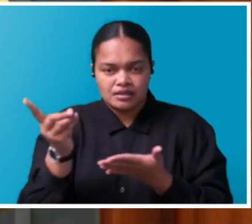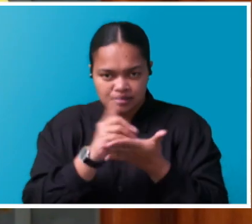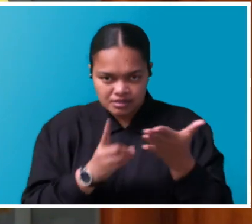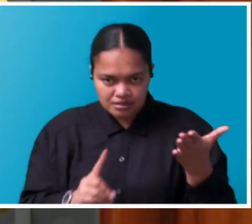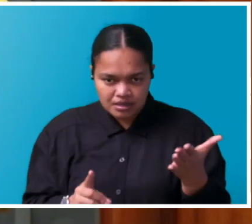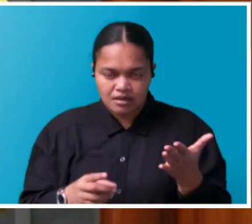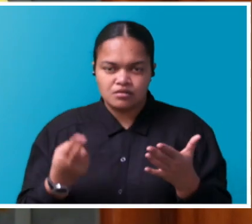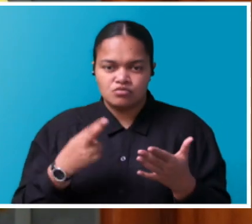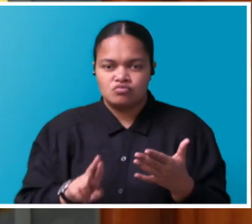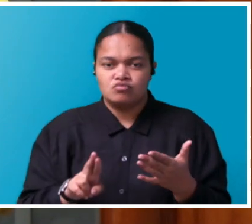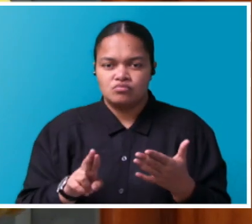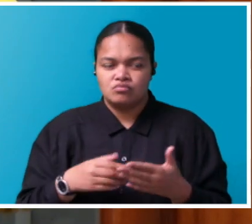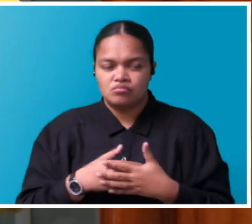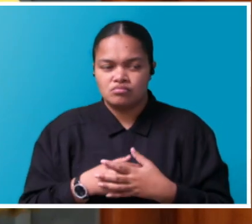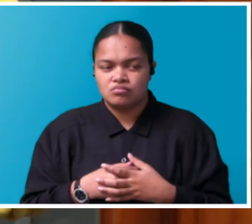incentivize